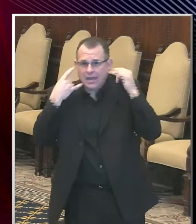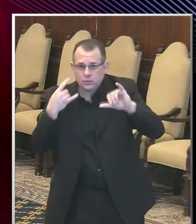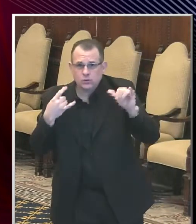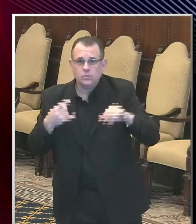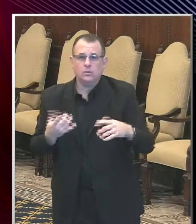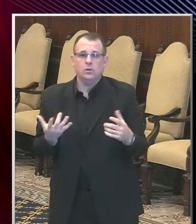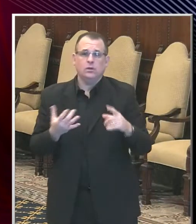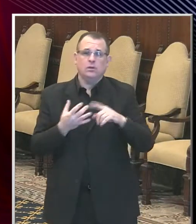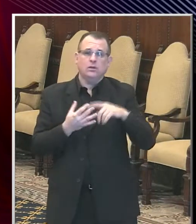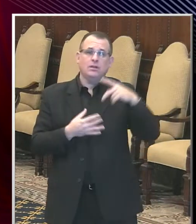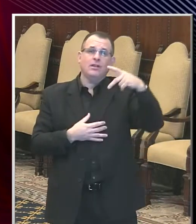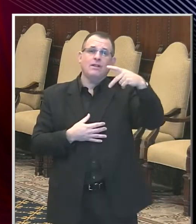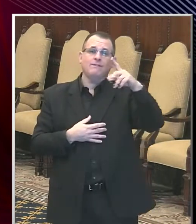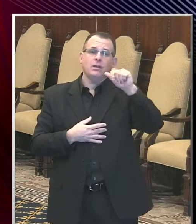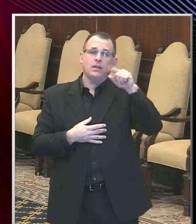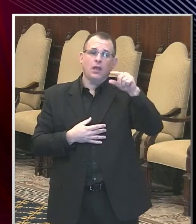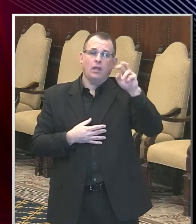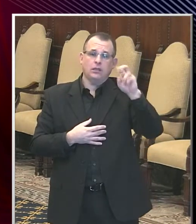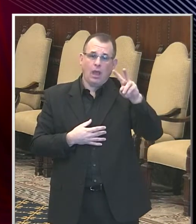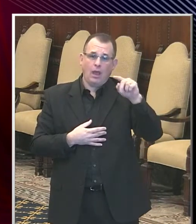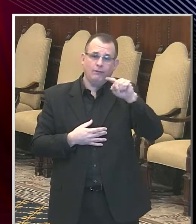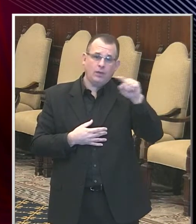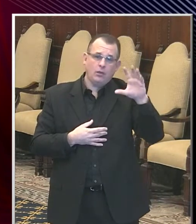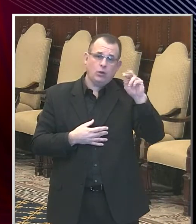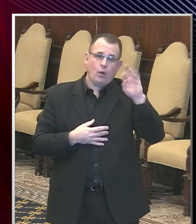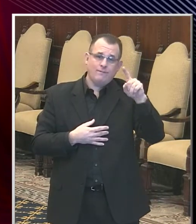www.phila.gov/COVID, or if you have medical questions,